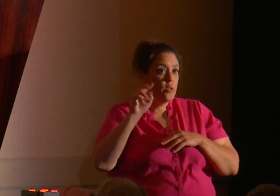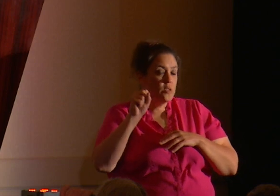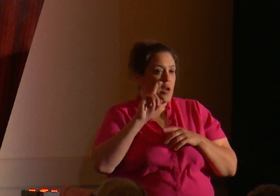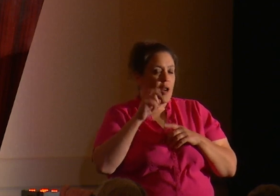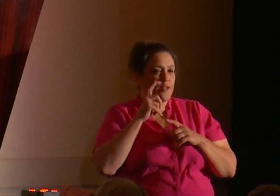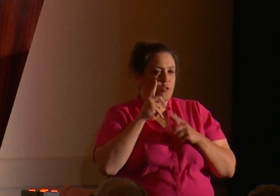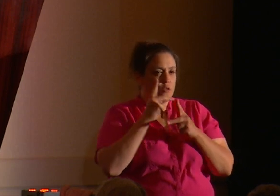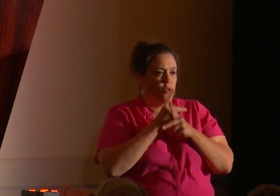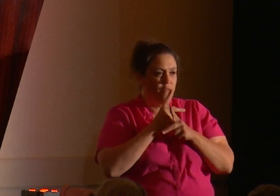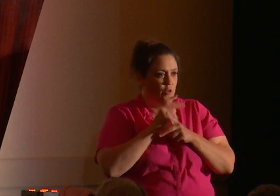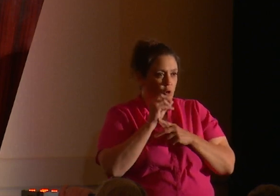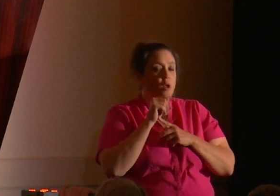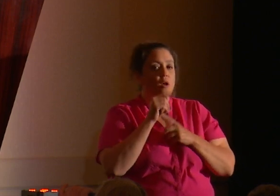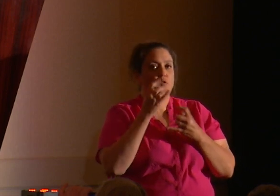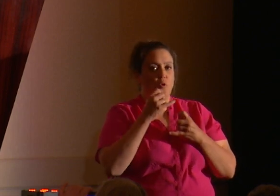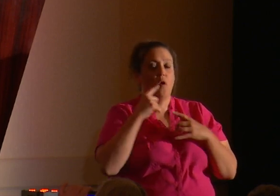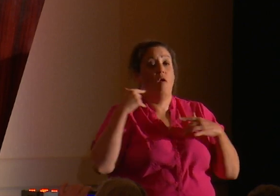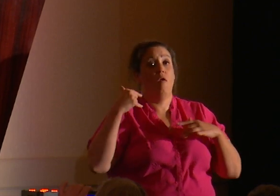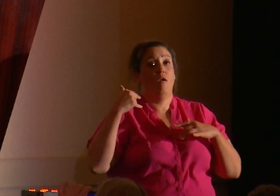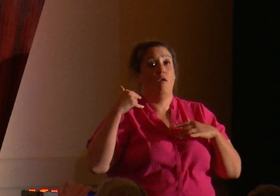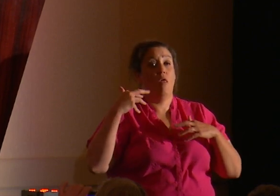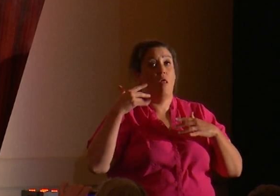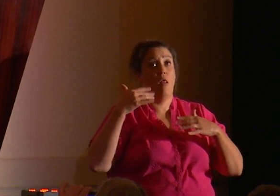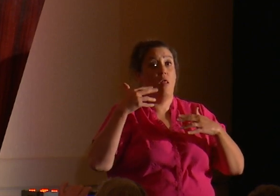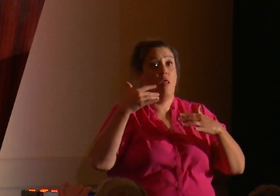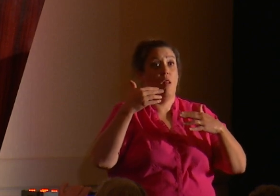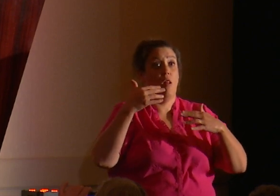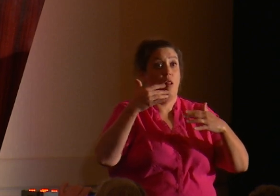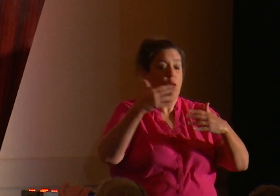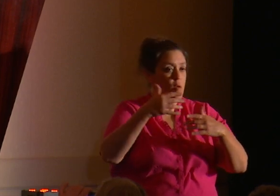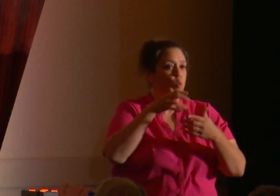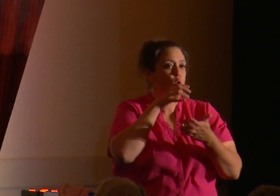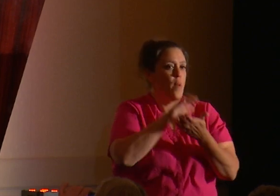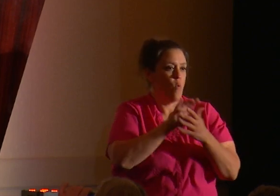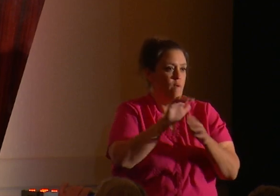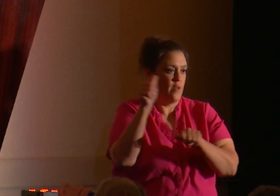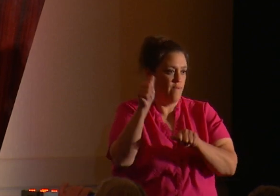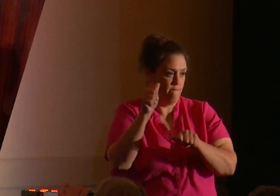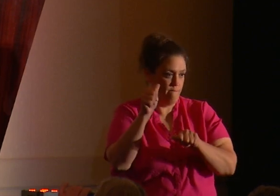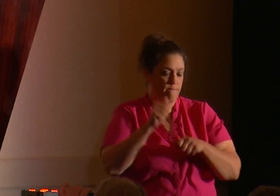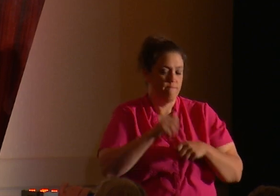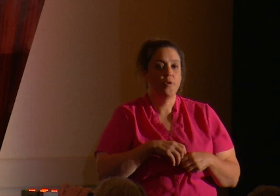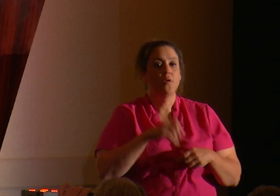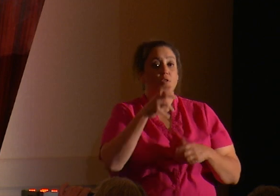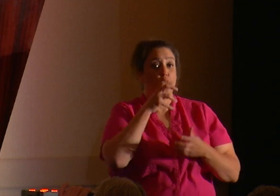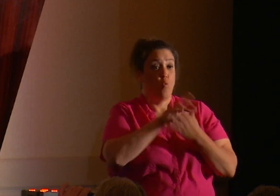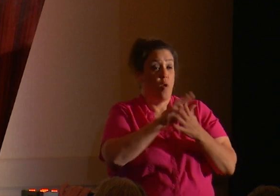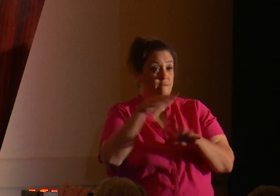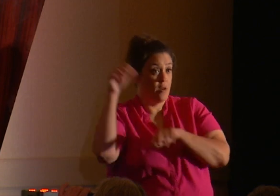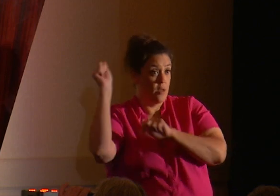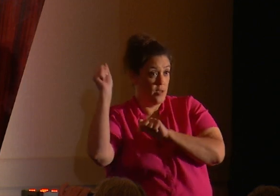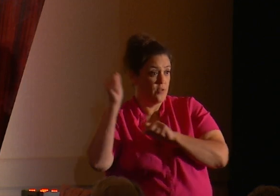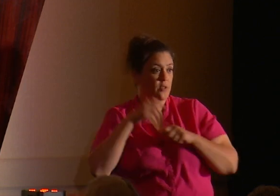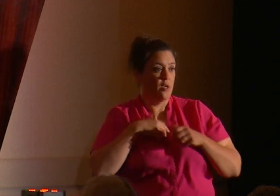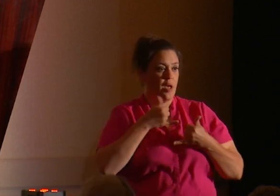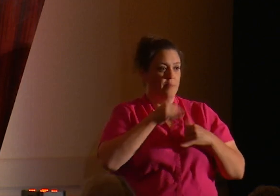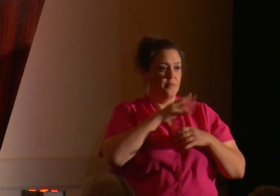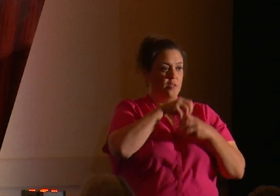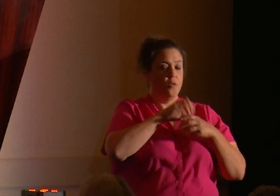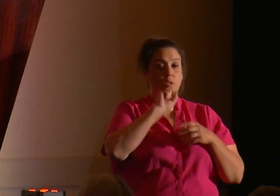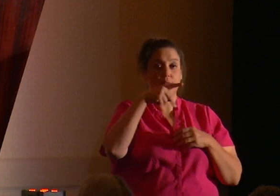connection. So I'm gonna fast forward now to the part where my wife left me. And so she's gone, I'm still in the Spin